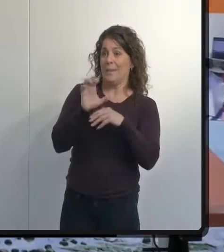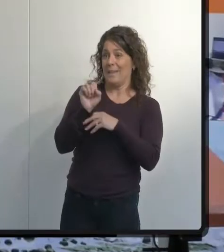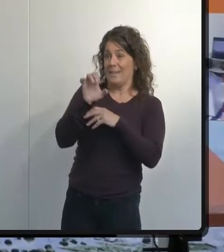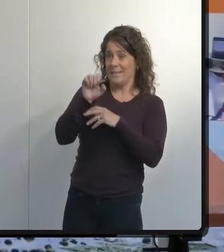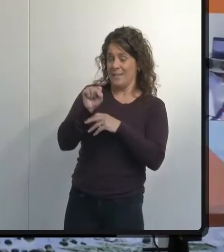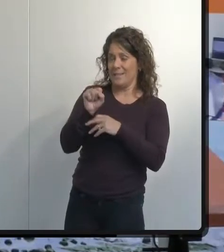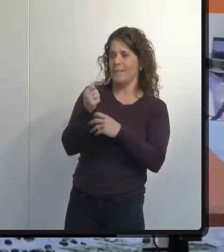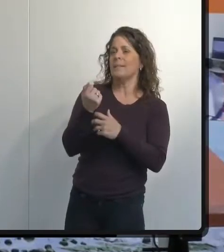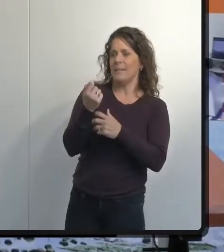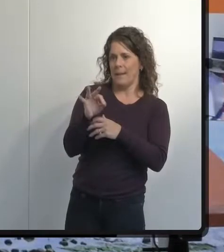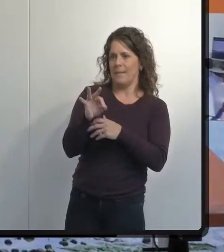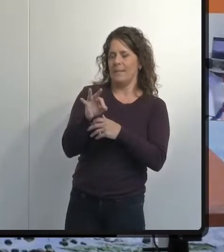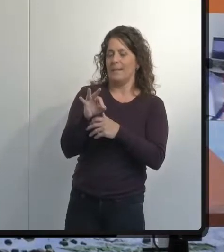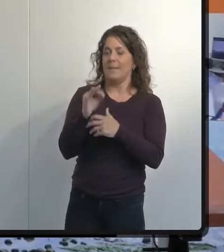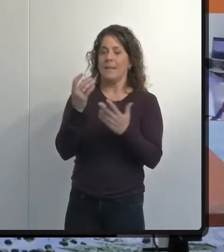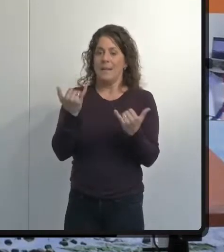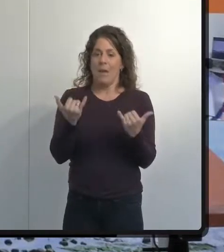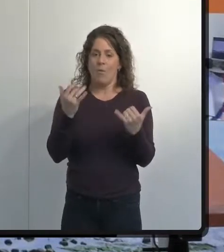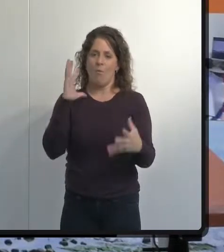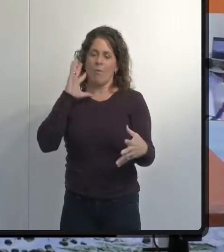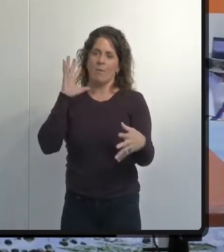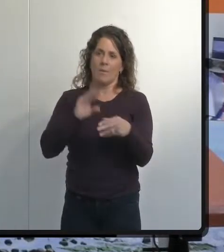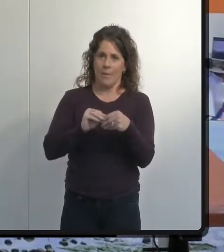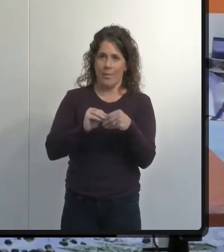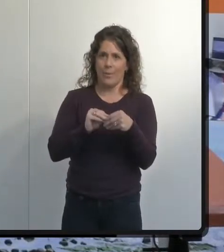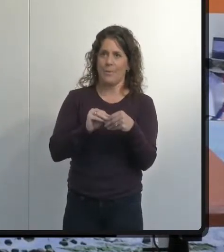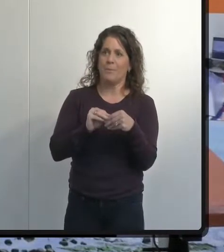County, which brings us to a total of